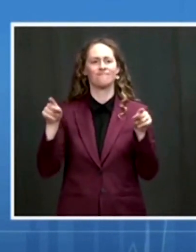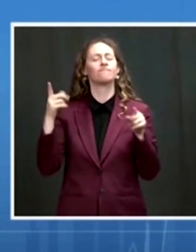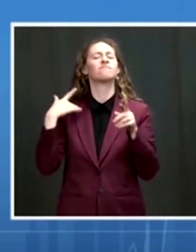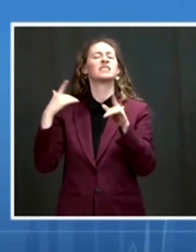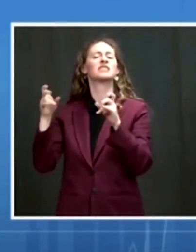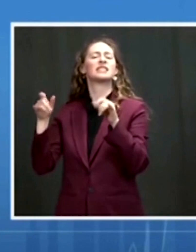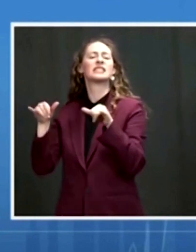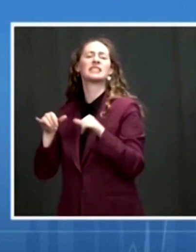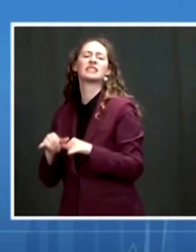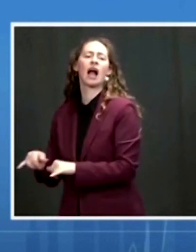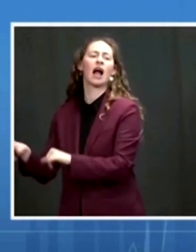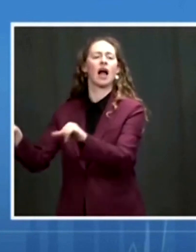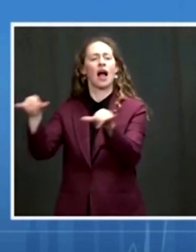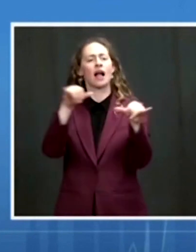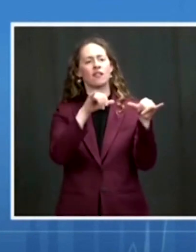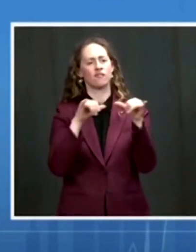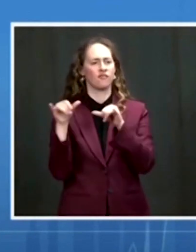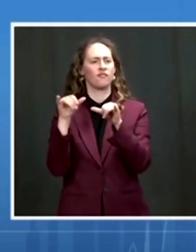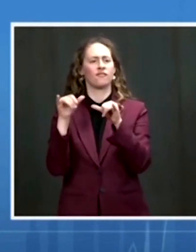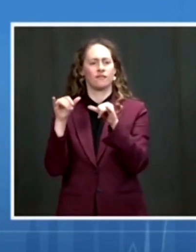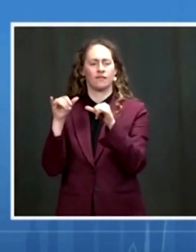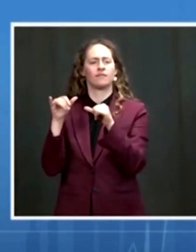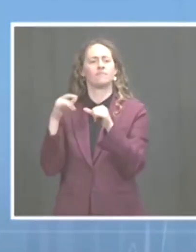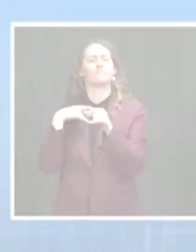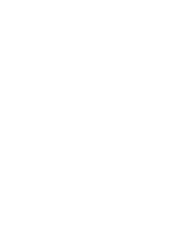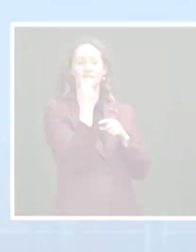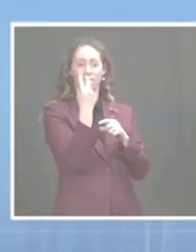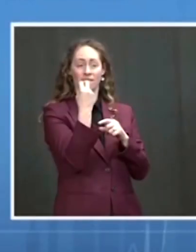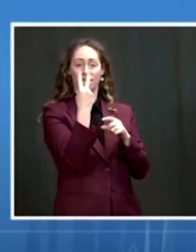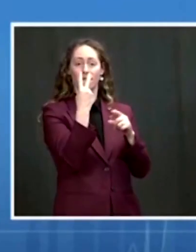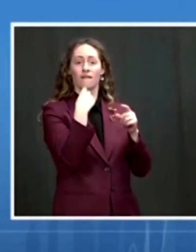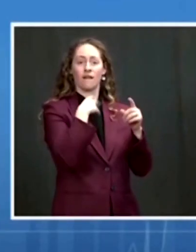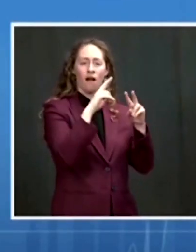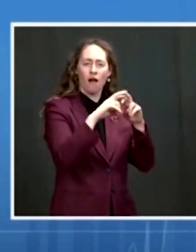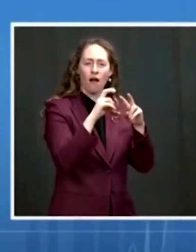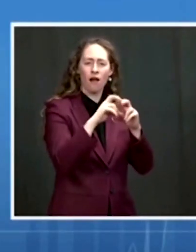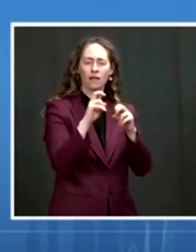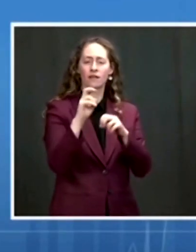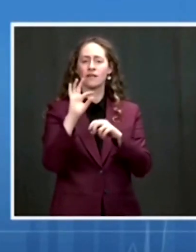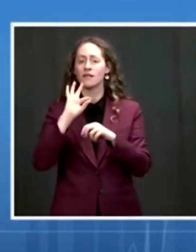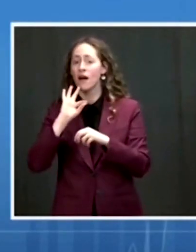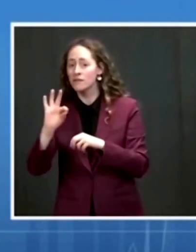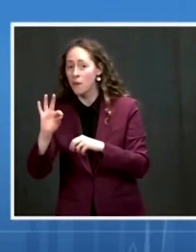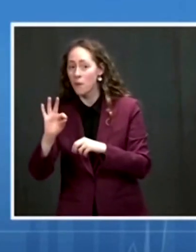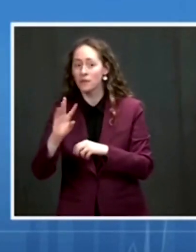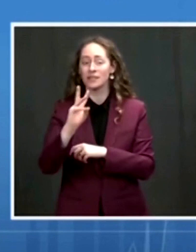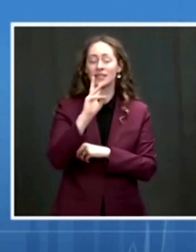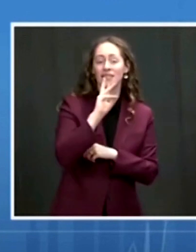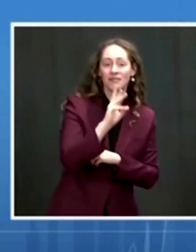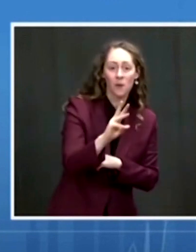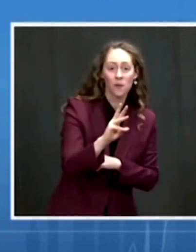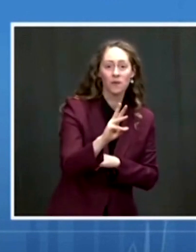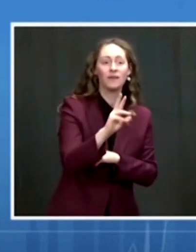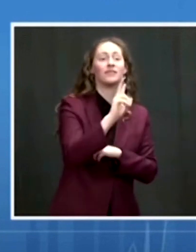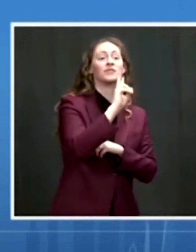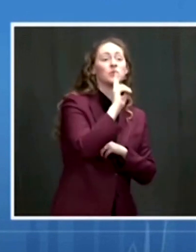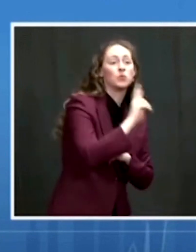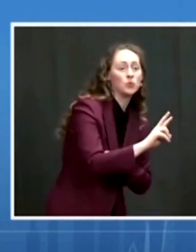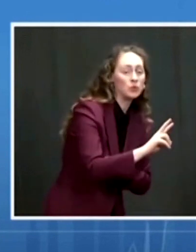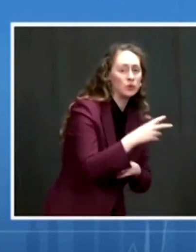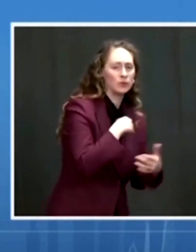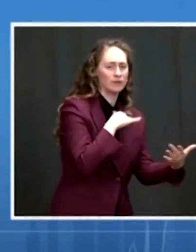de-escalation and a dose de-escalation study and when you get down to the younger children it is not at all